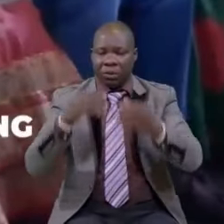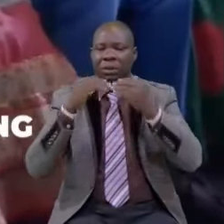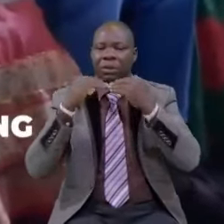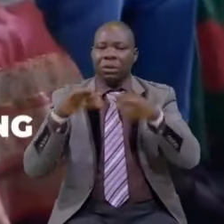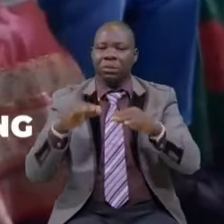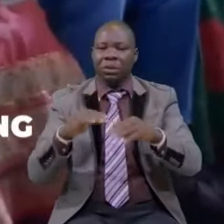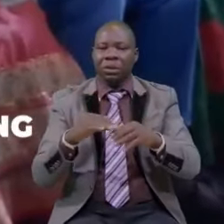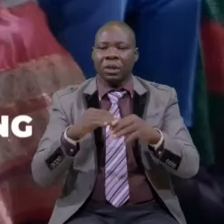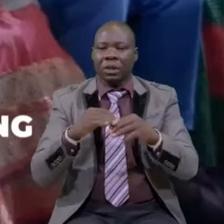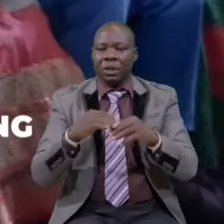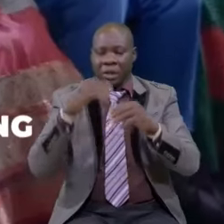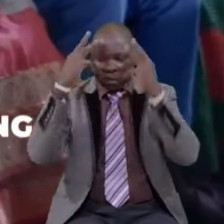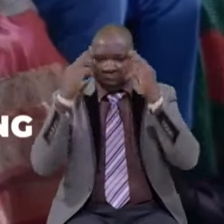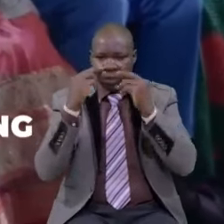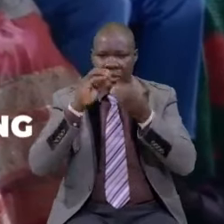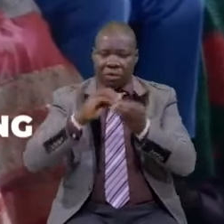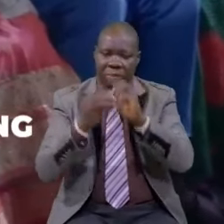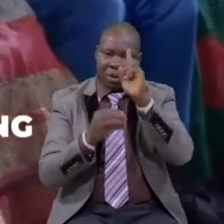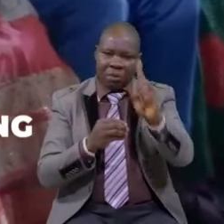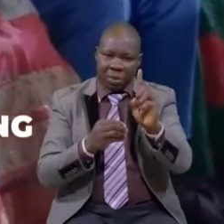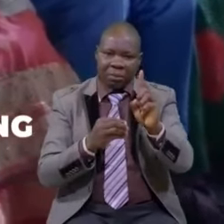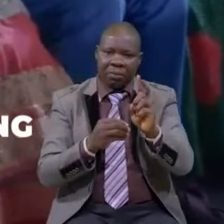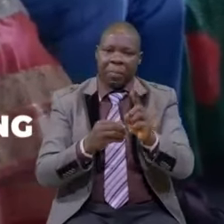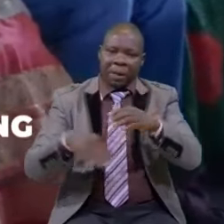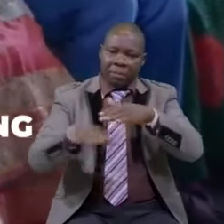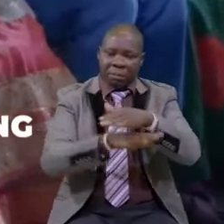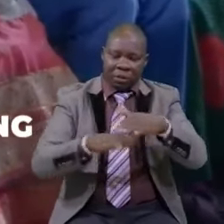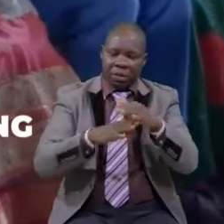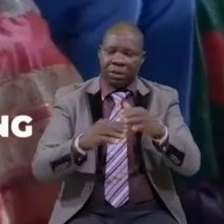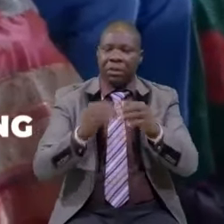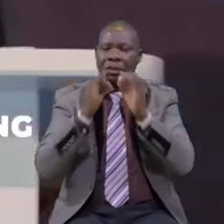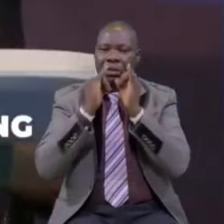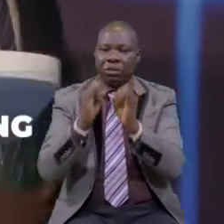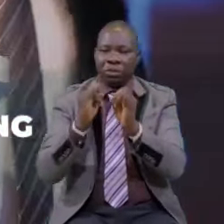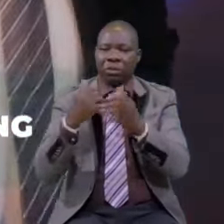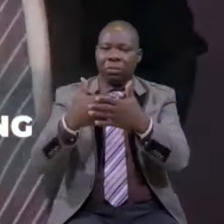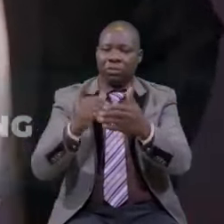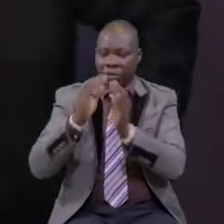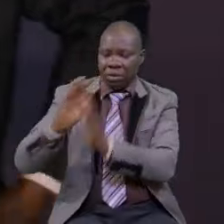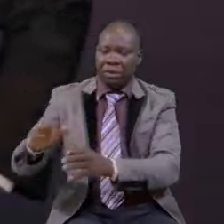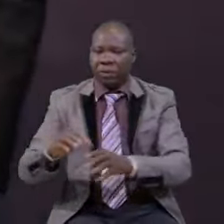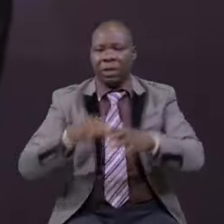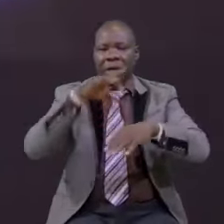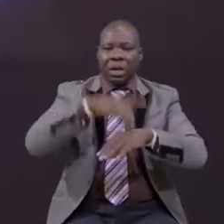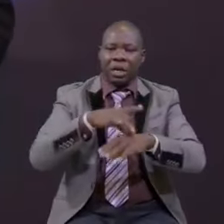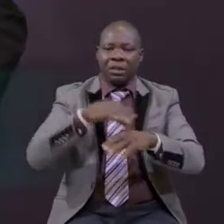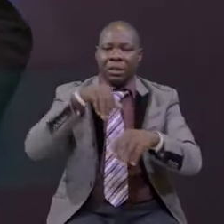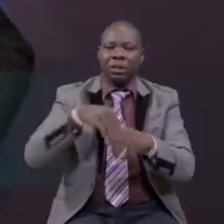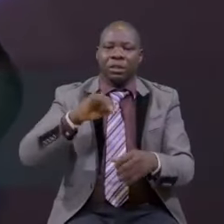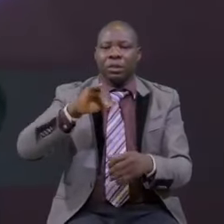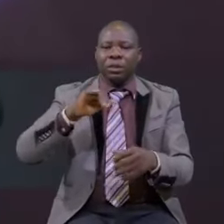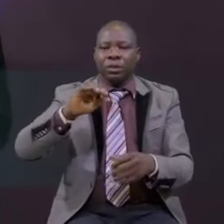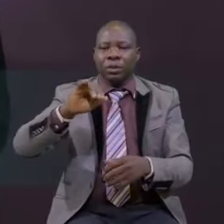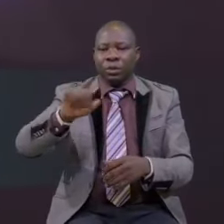Bible basic instruction before leaving earth. In John chapter 5, reading from